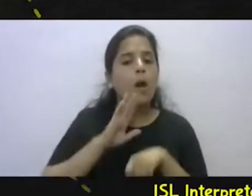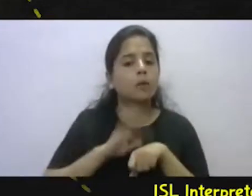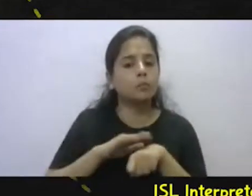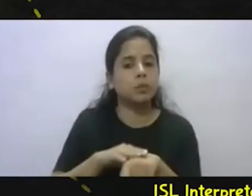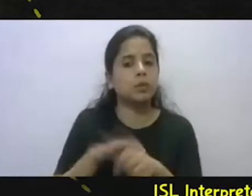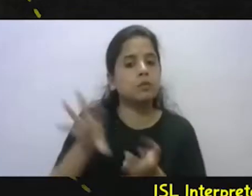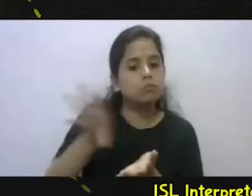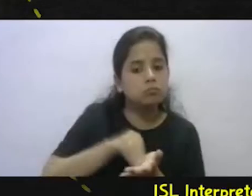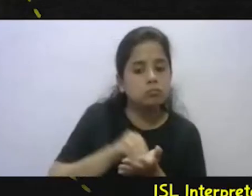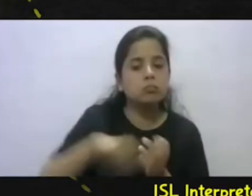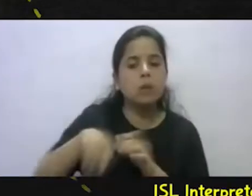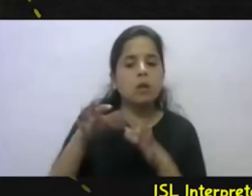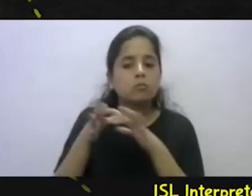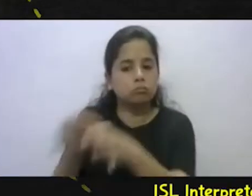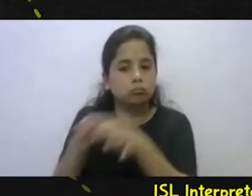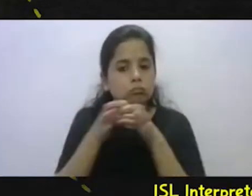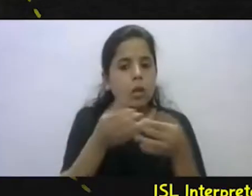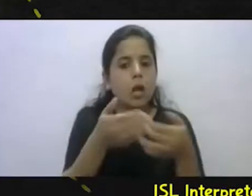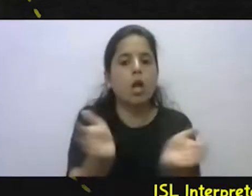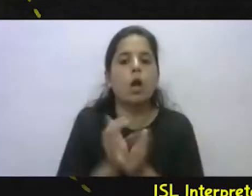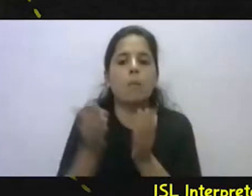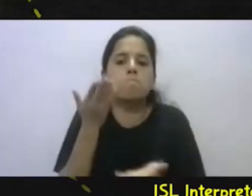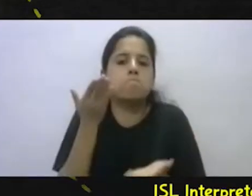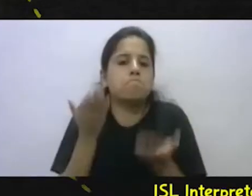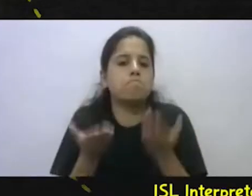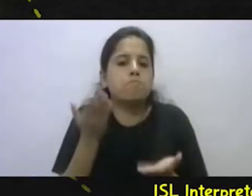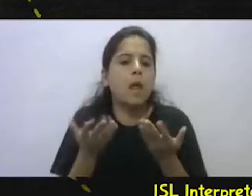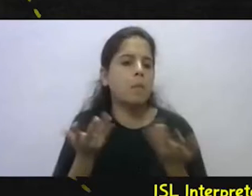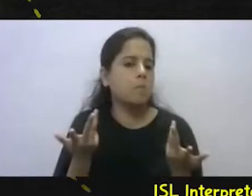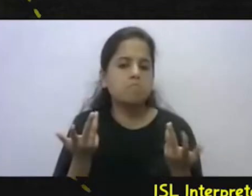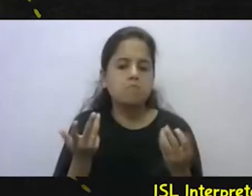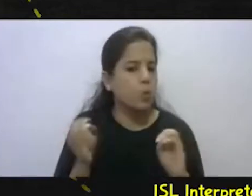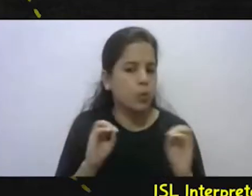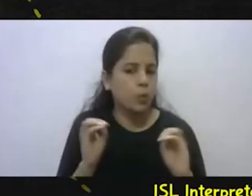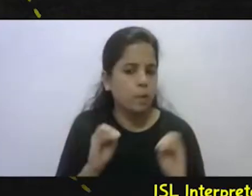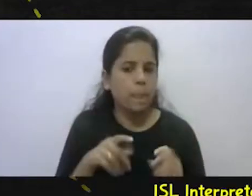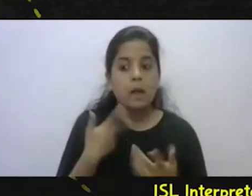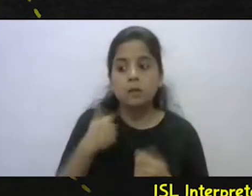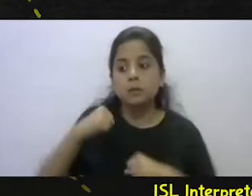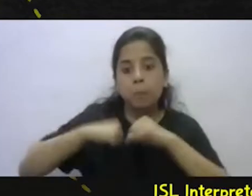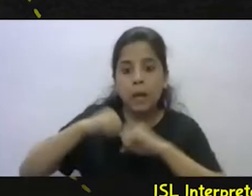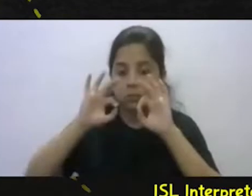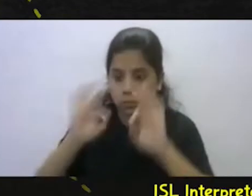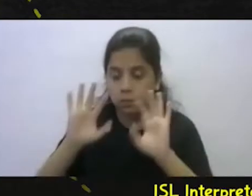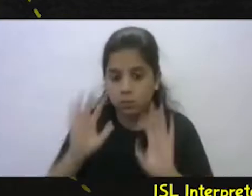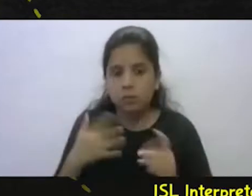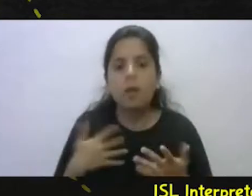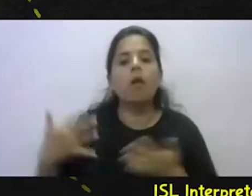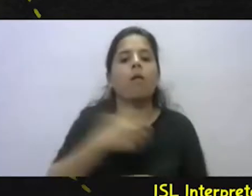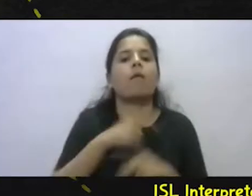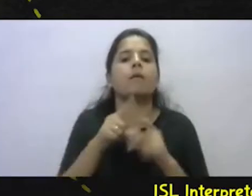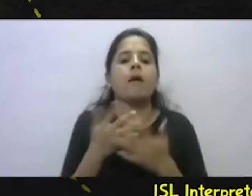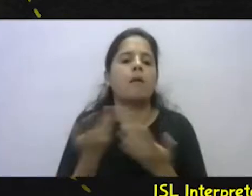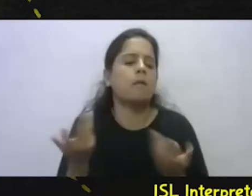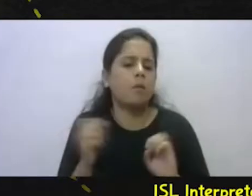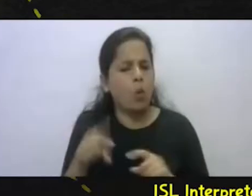of marginalized communities, which may not find space in the way we collect data. So